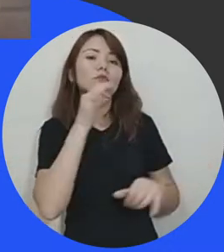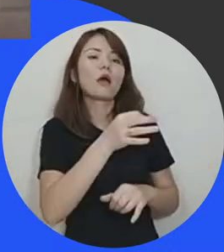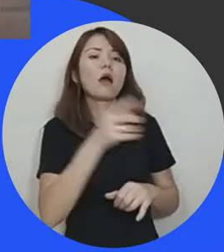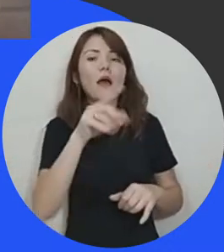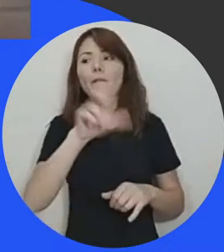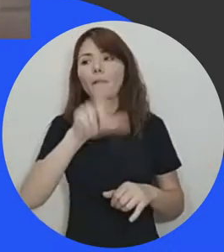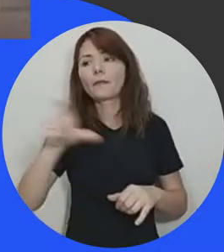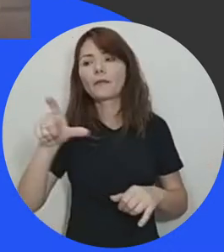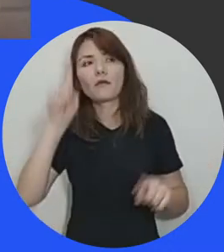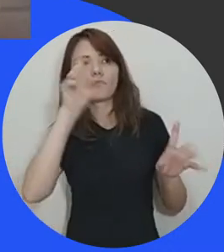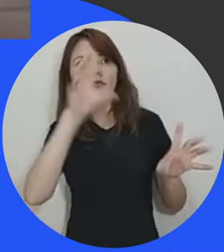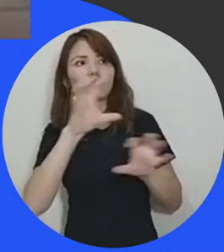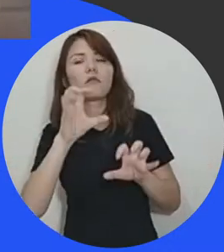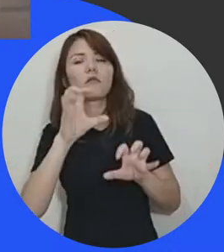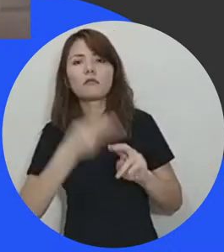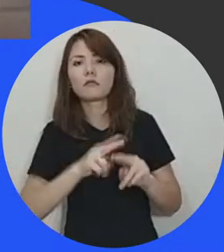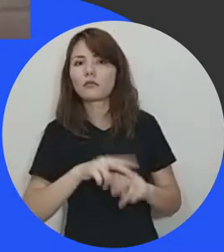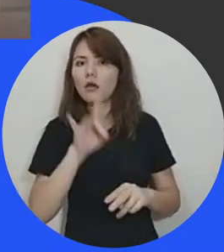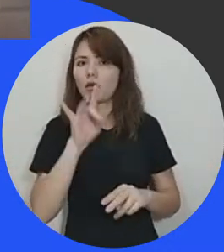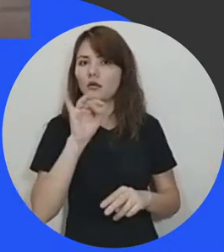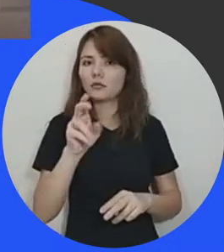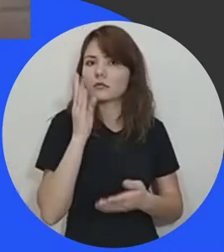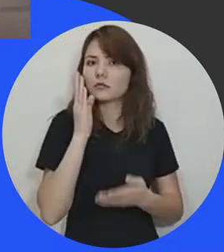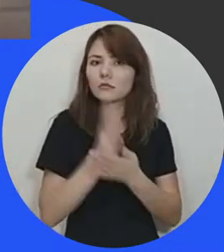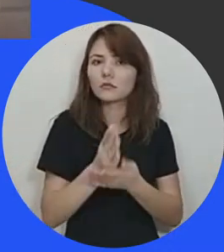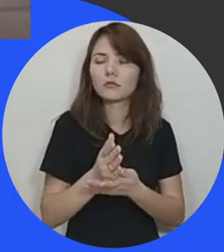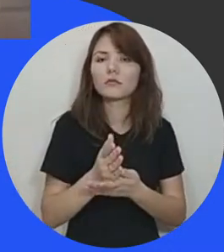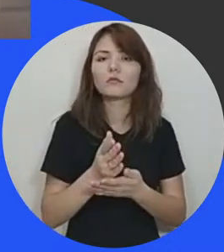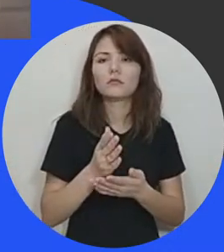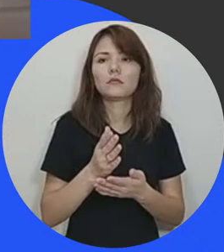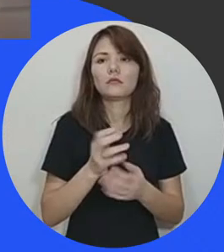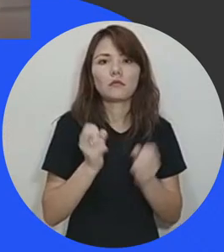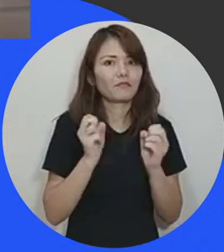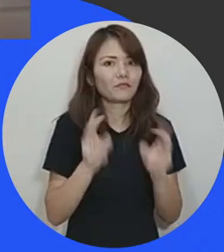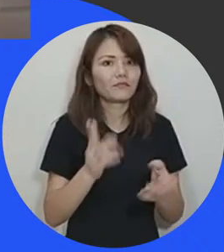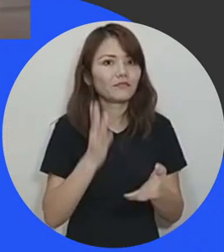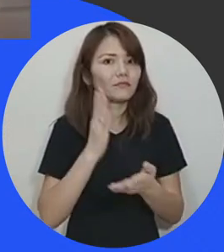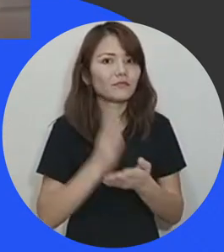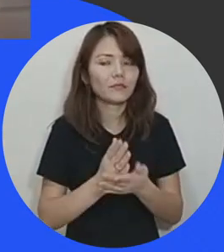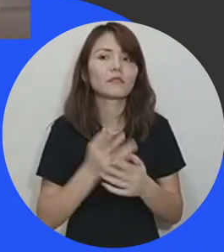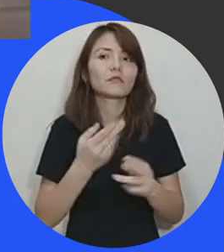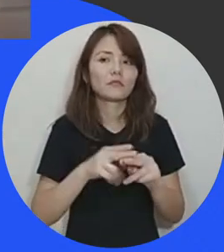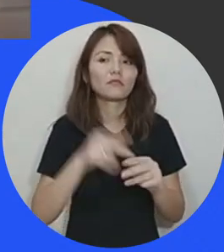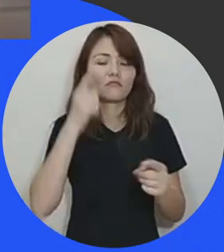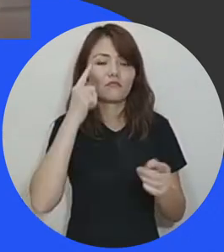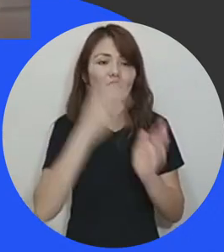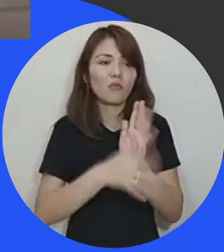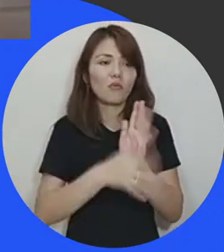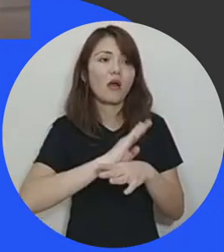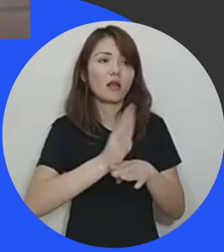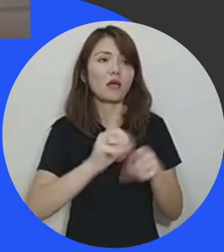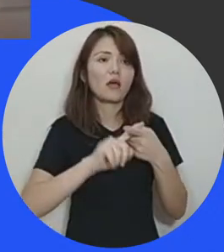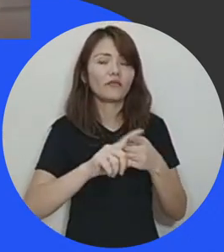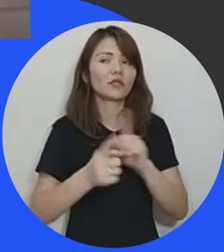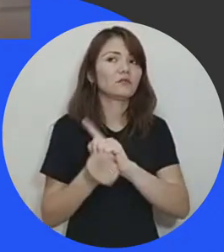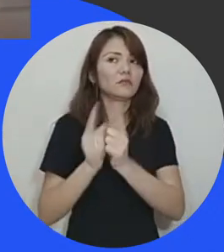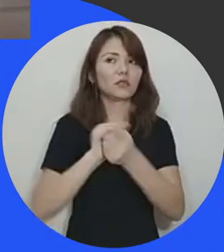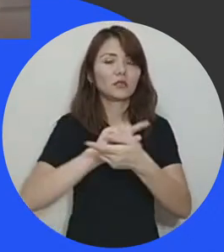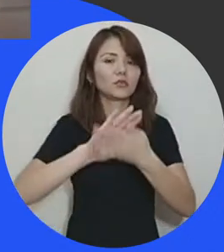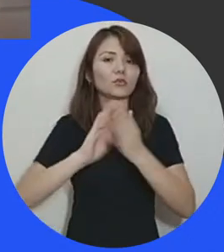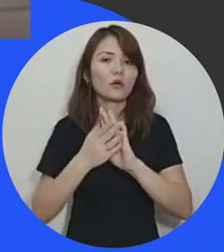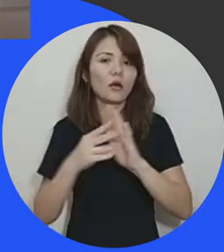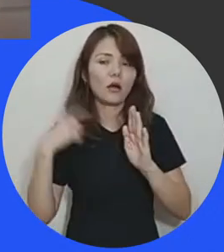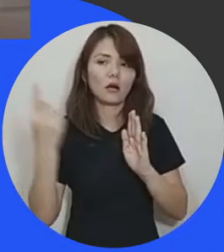think this is the COVID-19 pandemic has really changed that. And I think, you know, what's been demonstrated is that